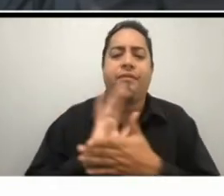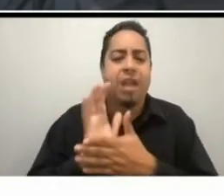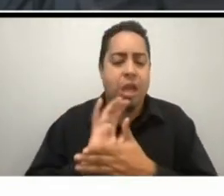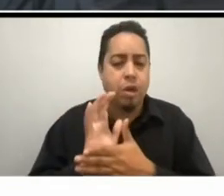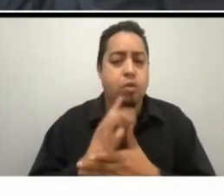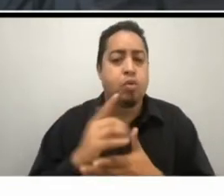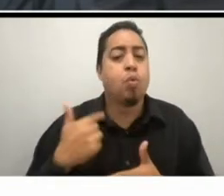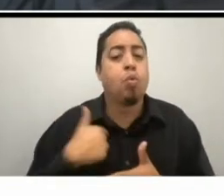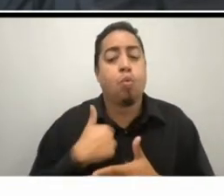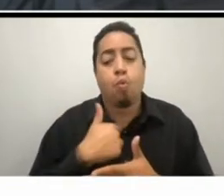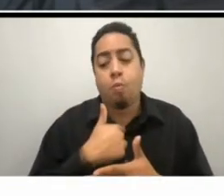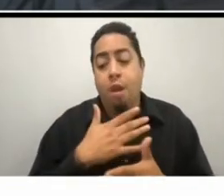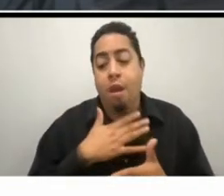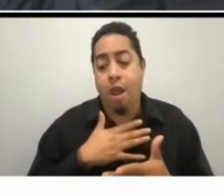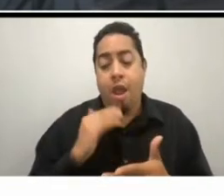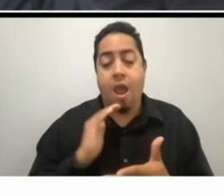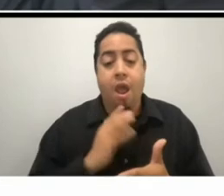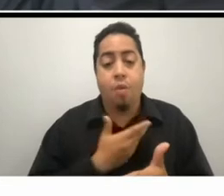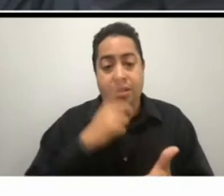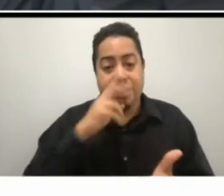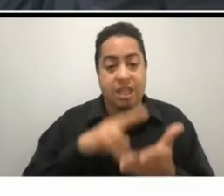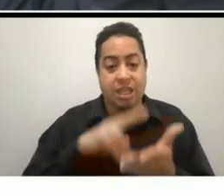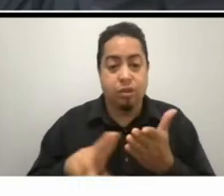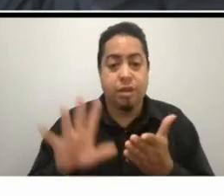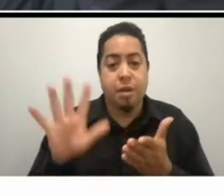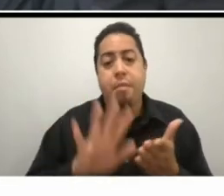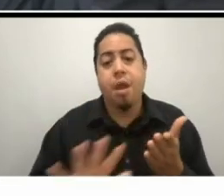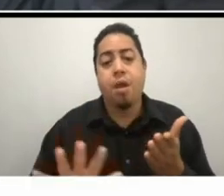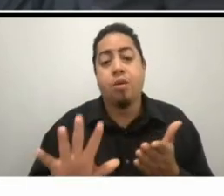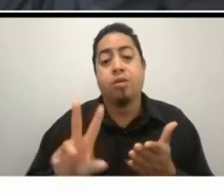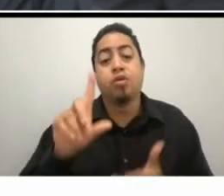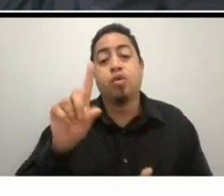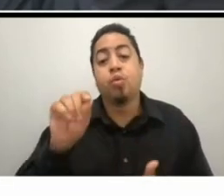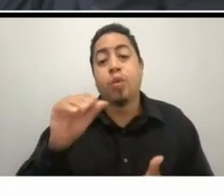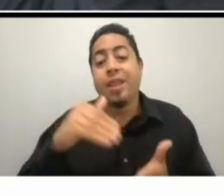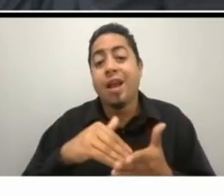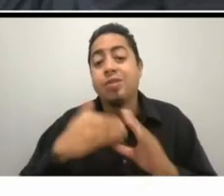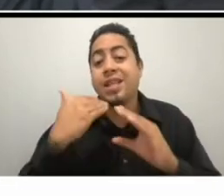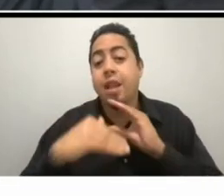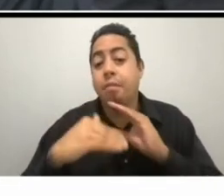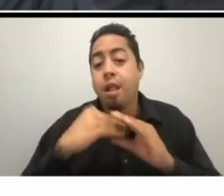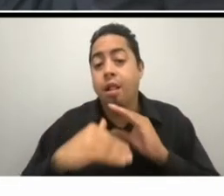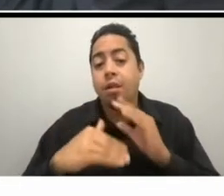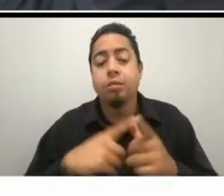my secretaries would say, in excess of 20,000 emails and